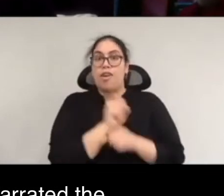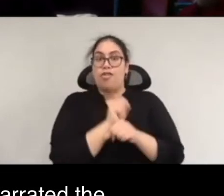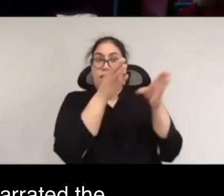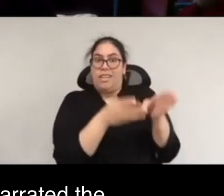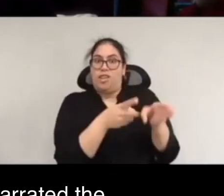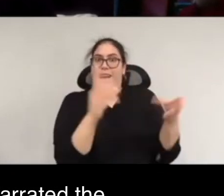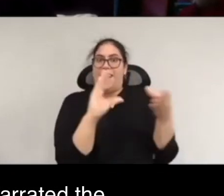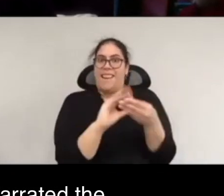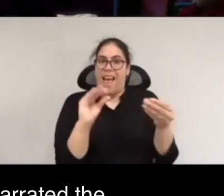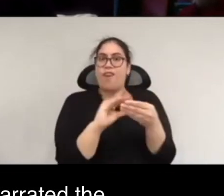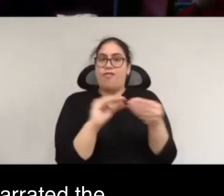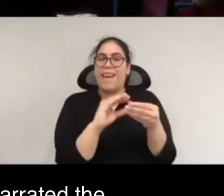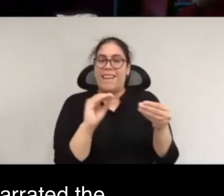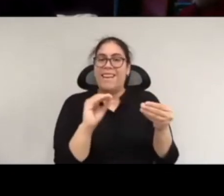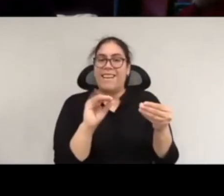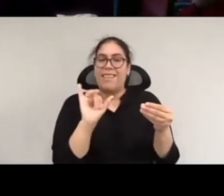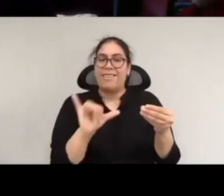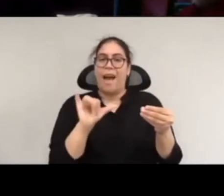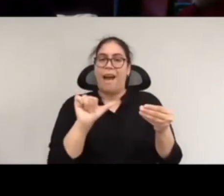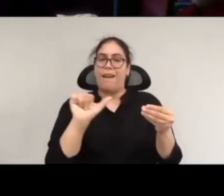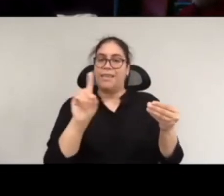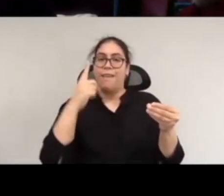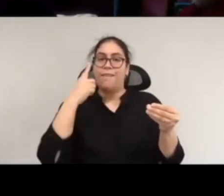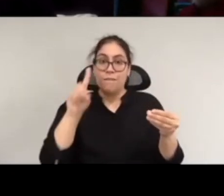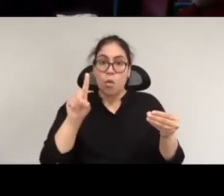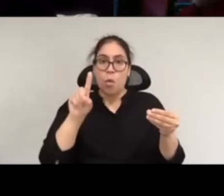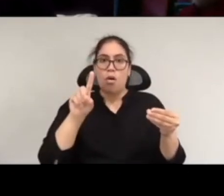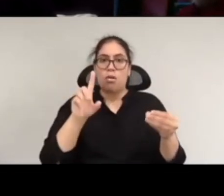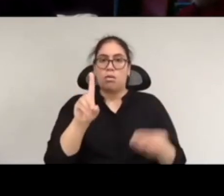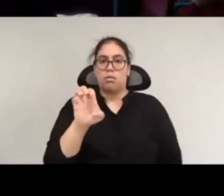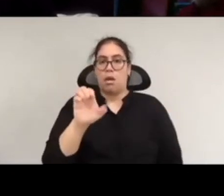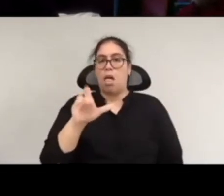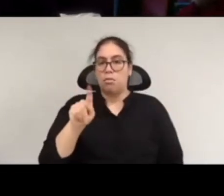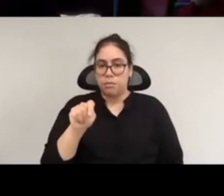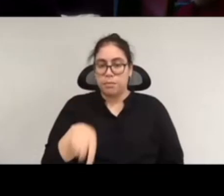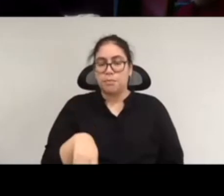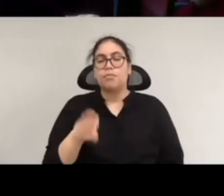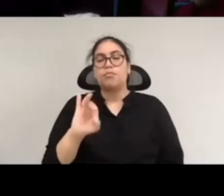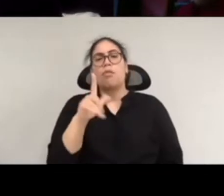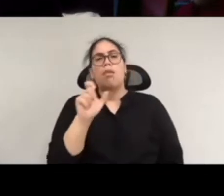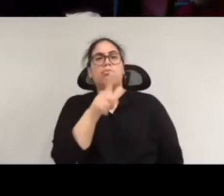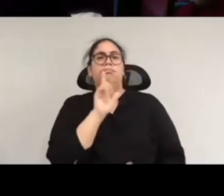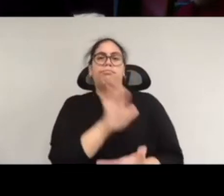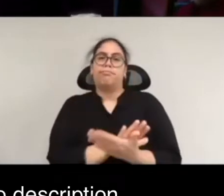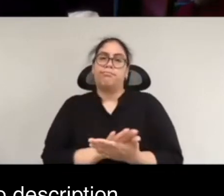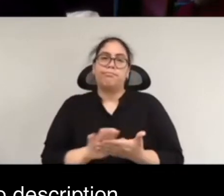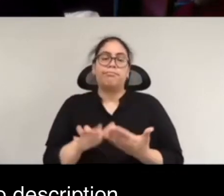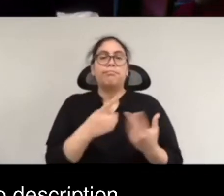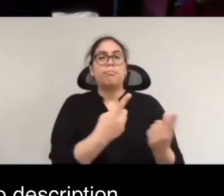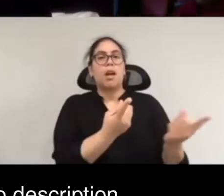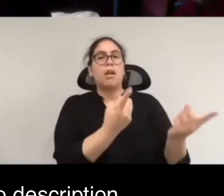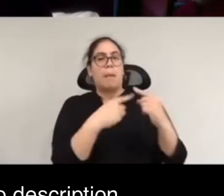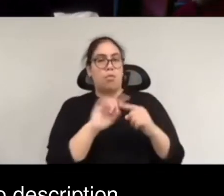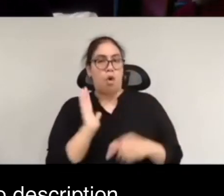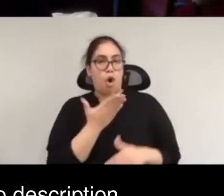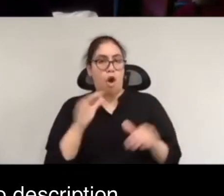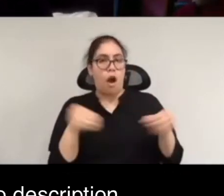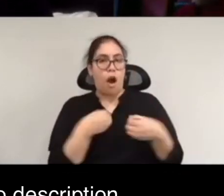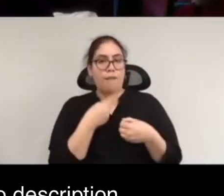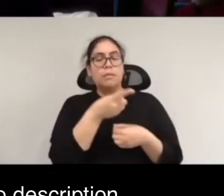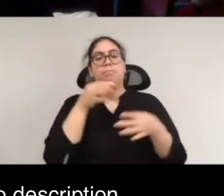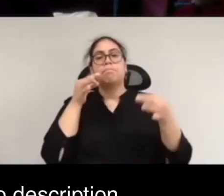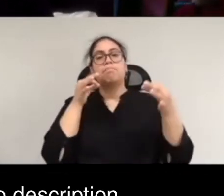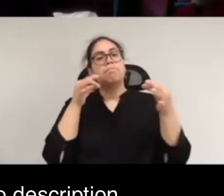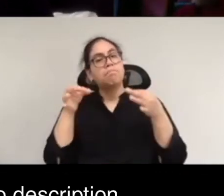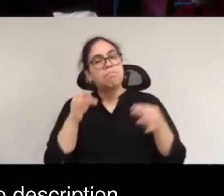description for Delt. And Michelle was kind enough one day to come into our office and to explain to us what audio